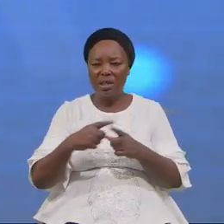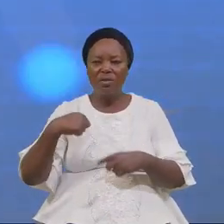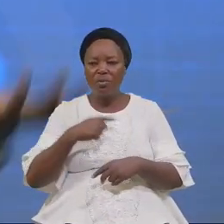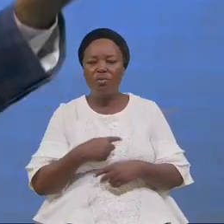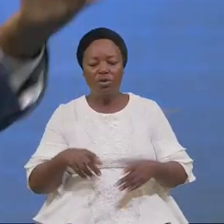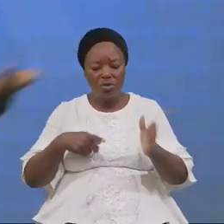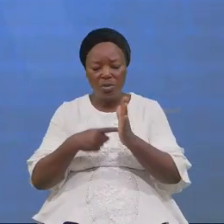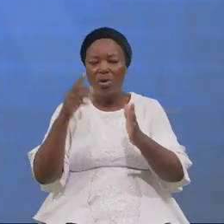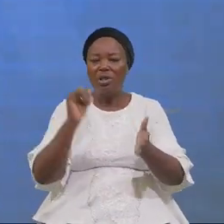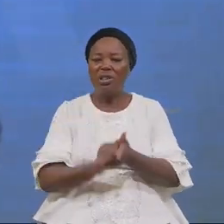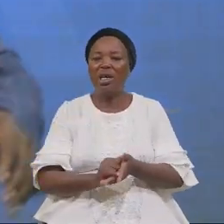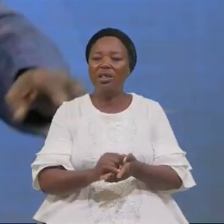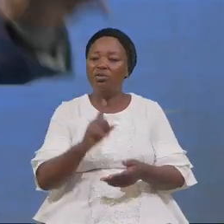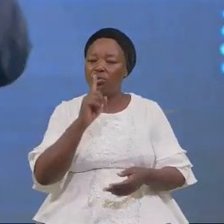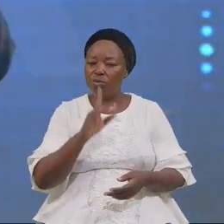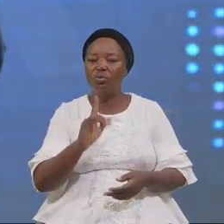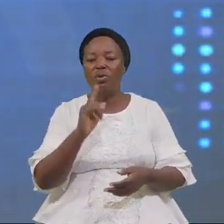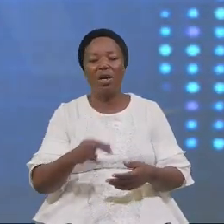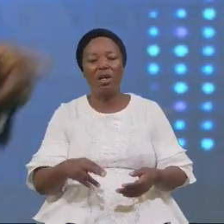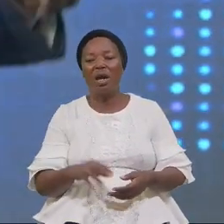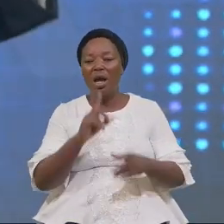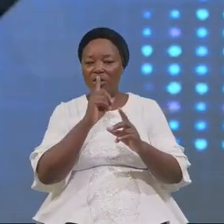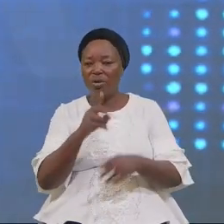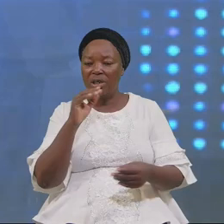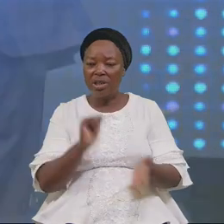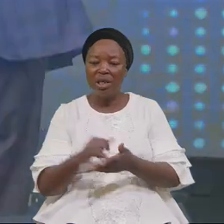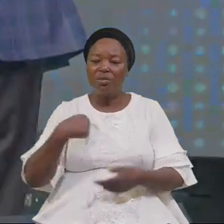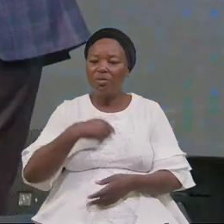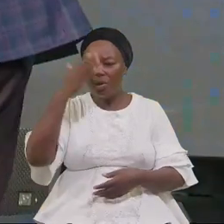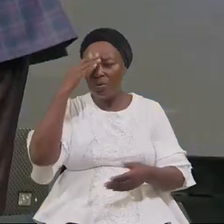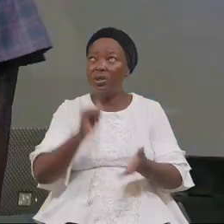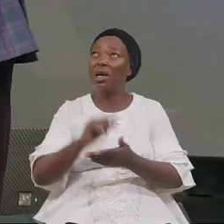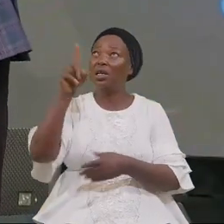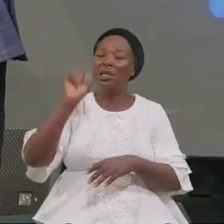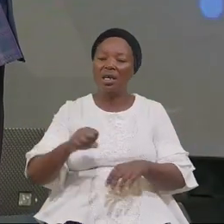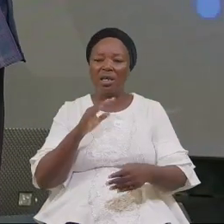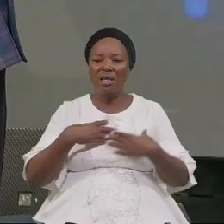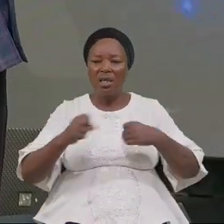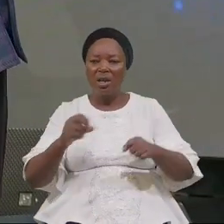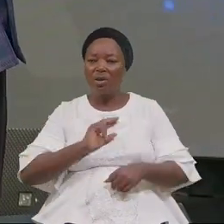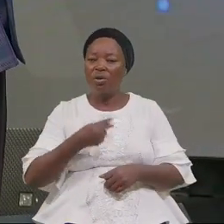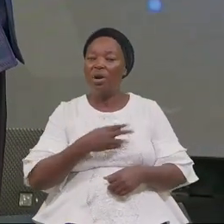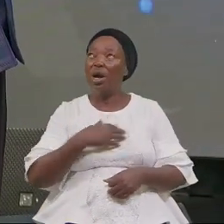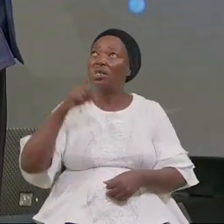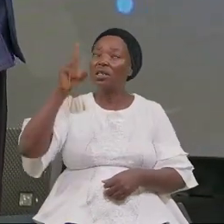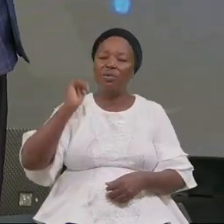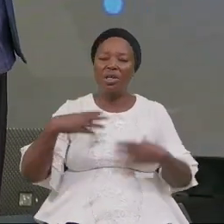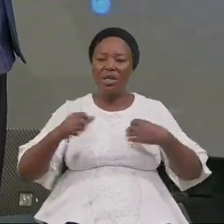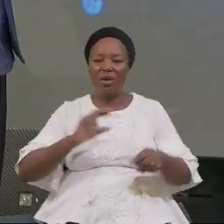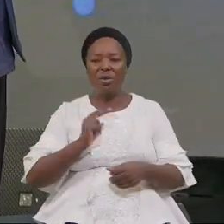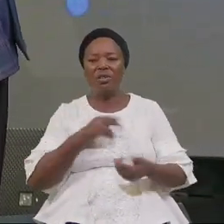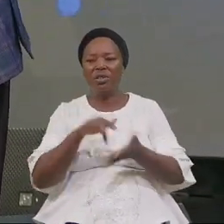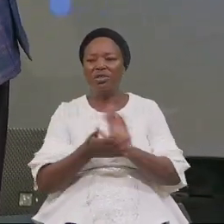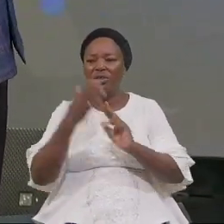the reassurance that we know he can heal us, and he will heal us. He